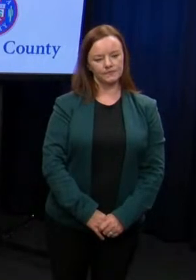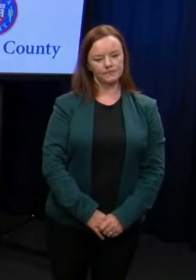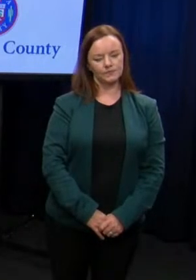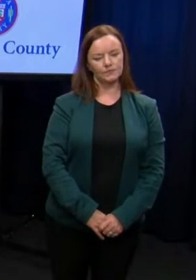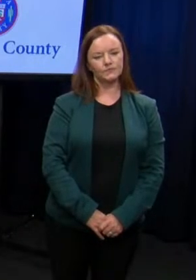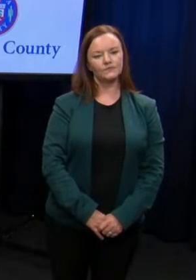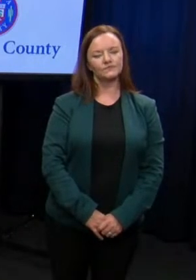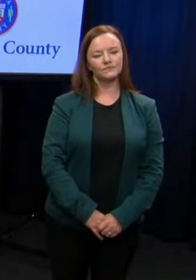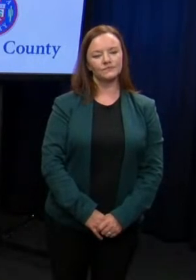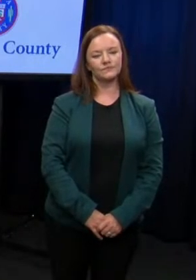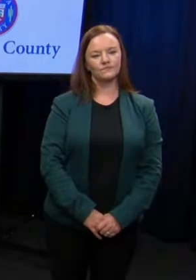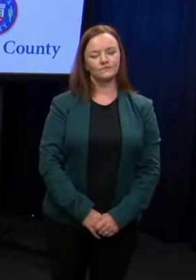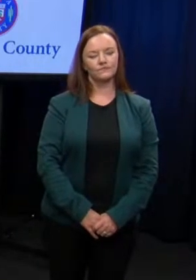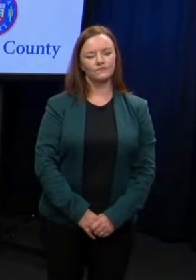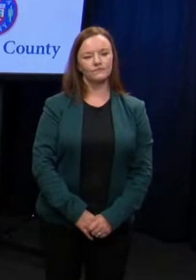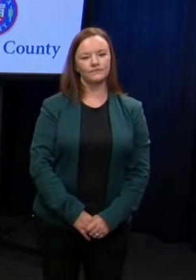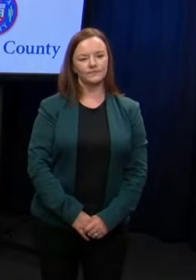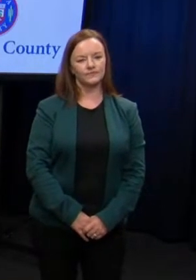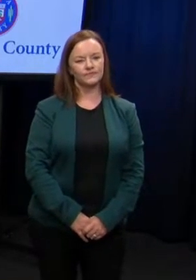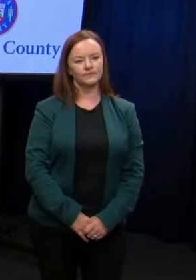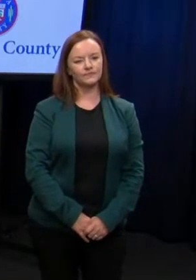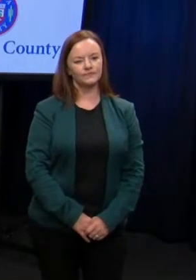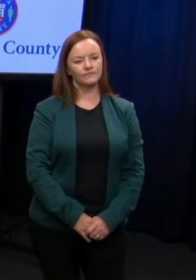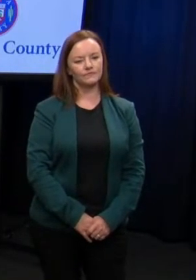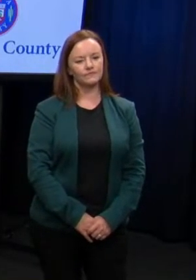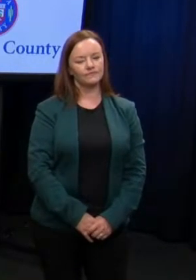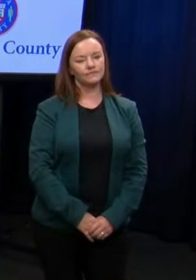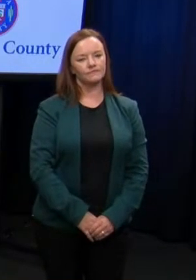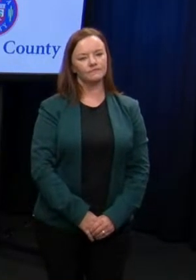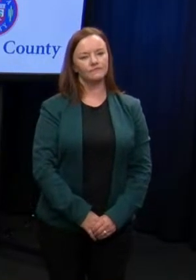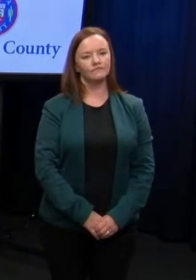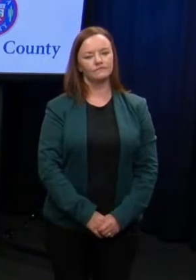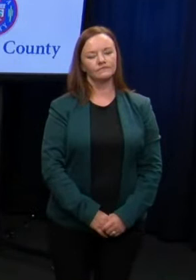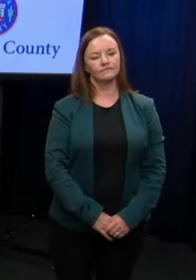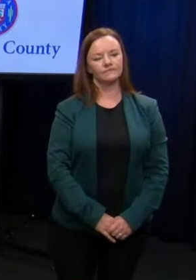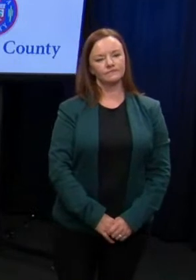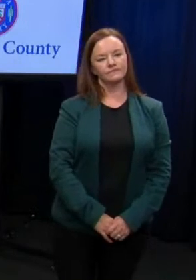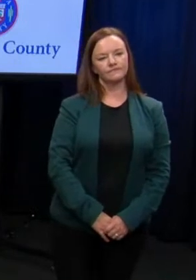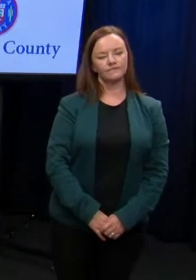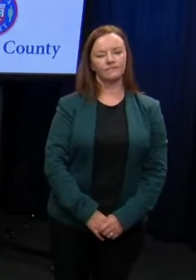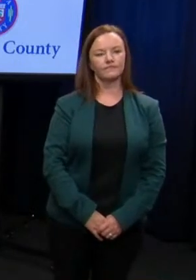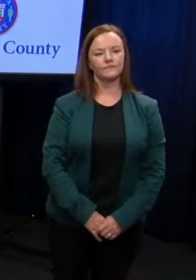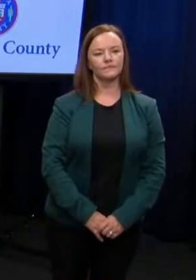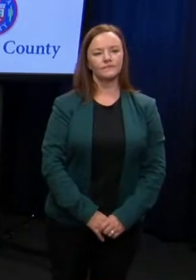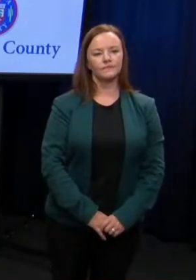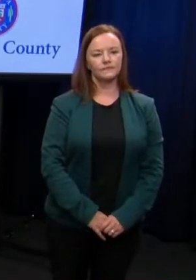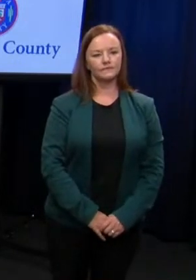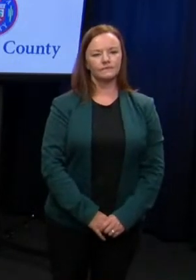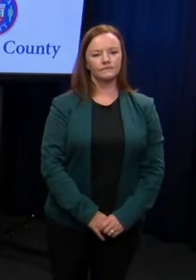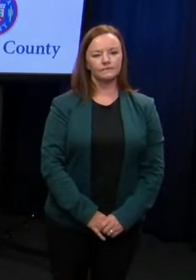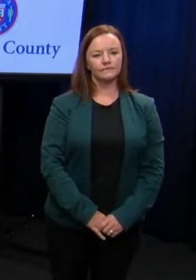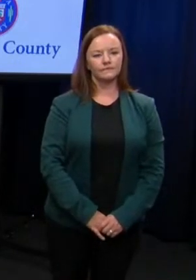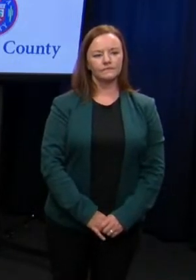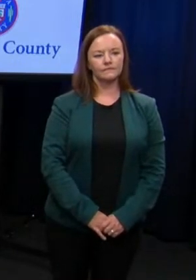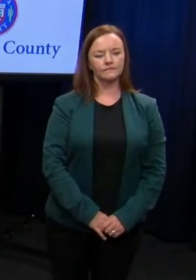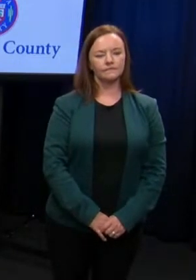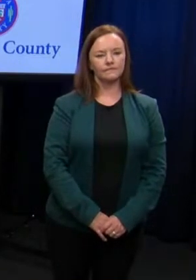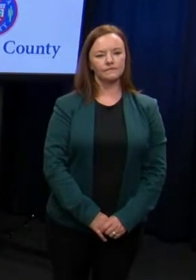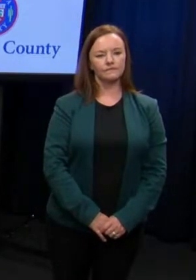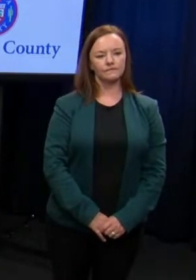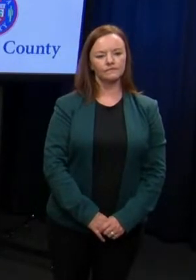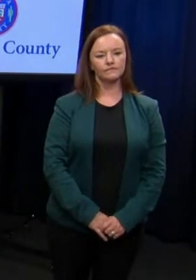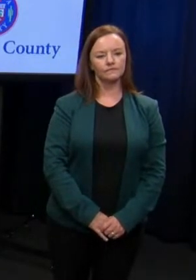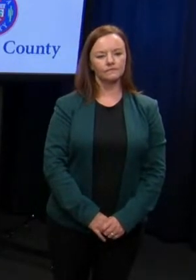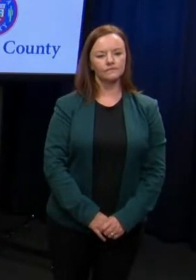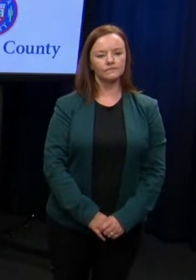Bueno, la pregunta es que si también aquí en el condado de Maricopa se ha dado a conocer, como ya se dio a conocer en el condado de Yavapai, que necesitan